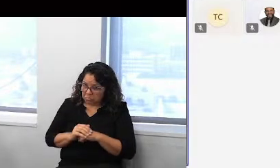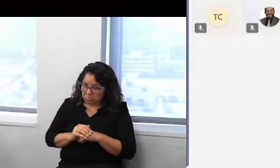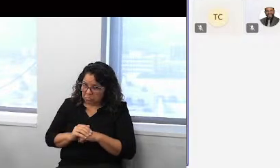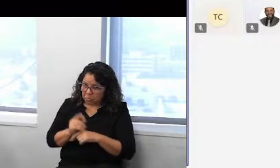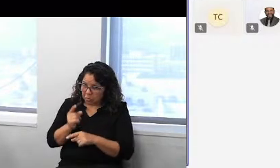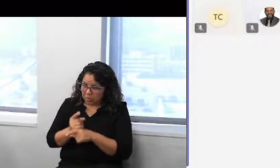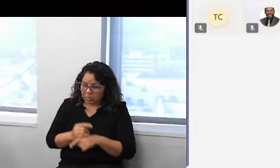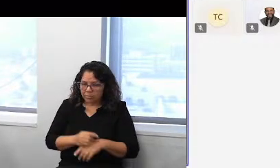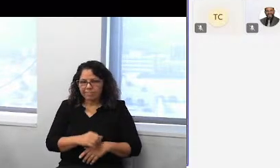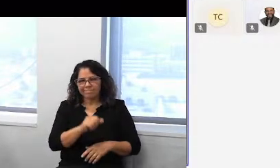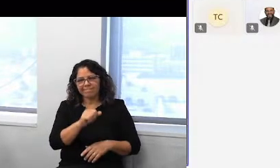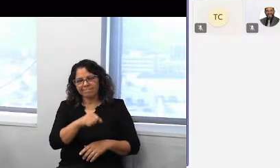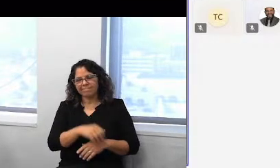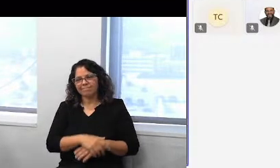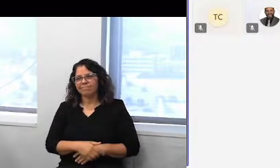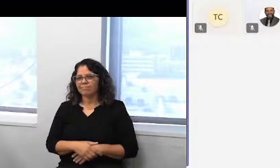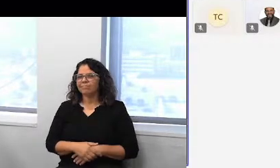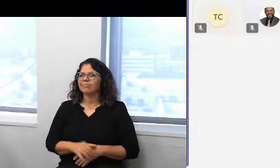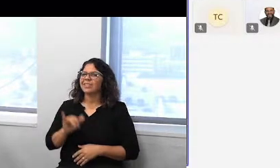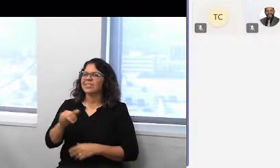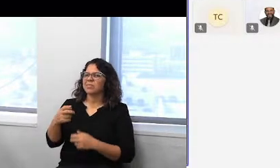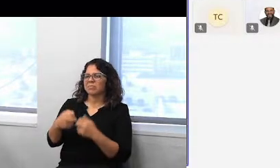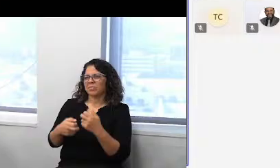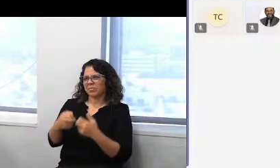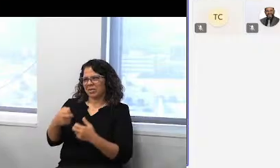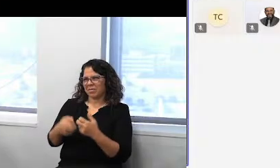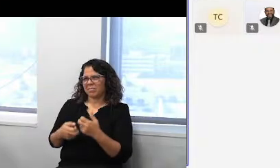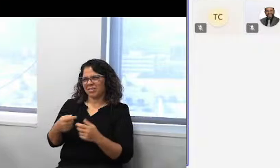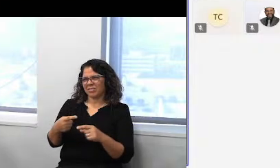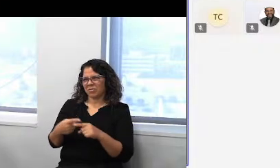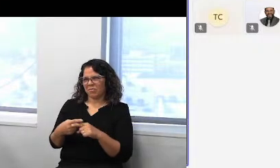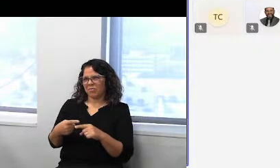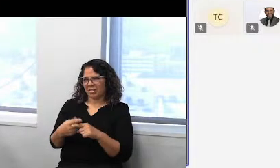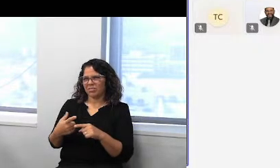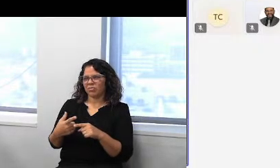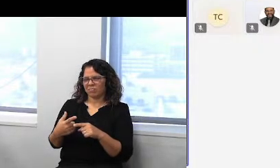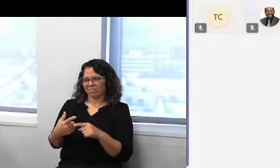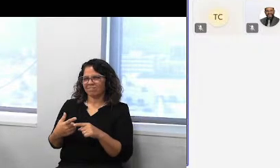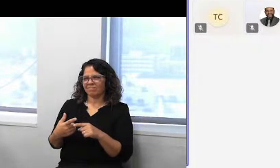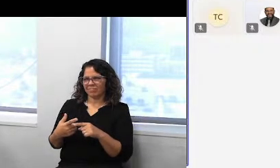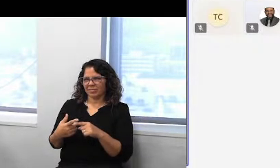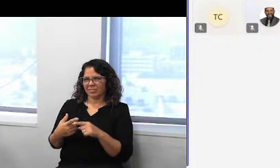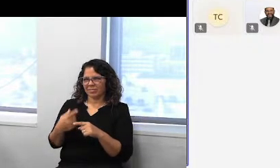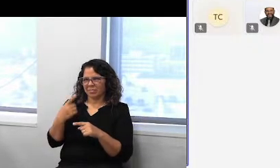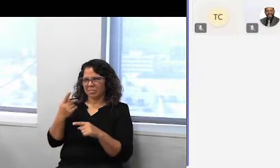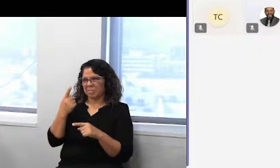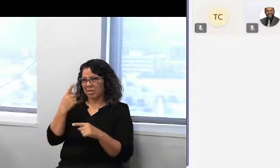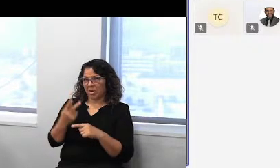so that's kind of a problem, though, isn't it? I guess for both of us, that we are